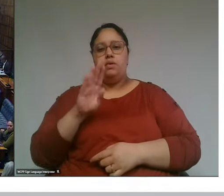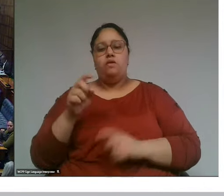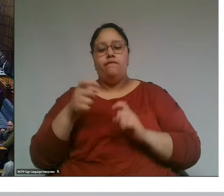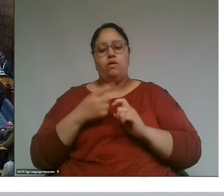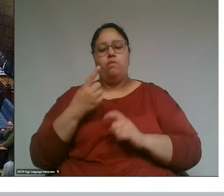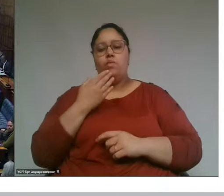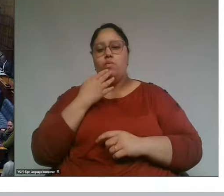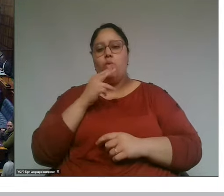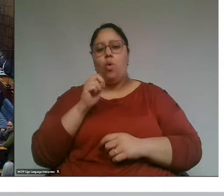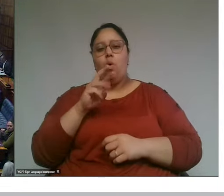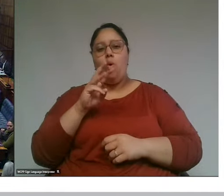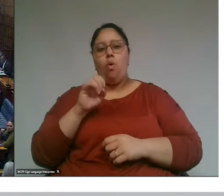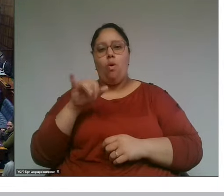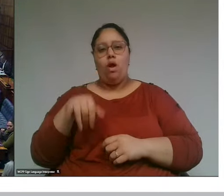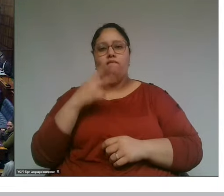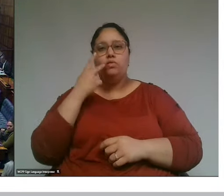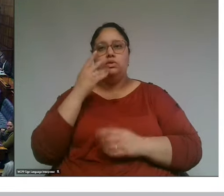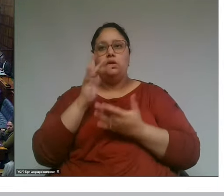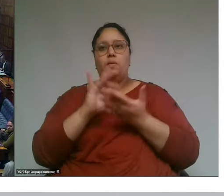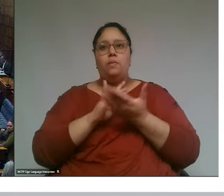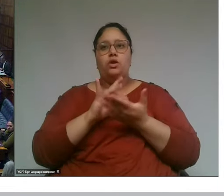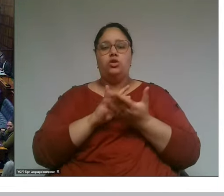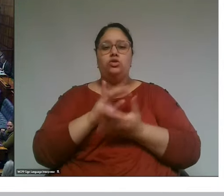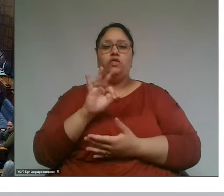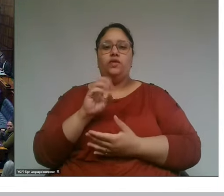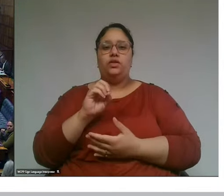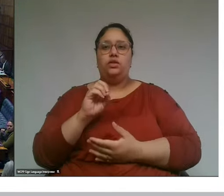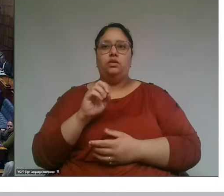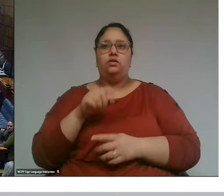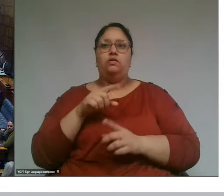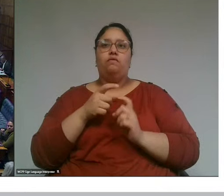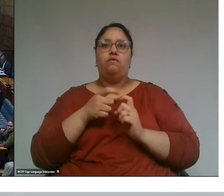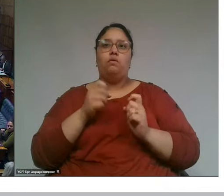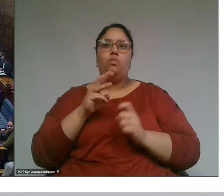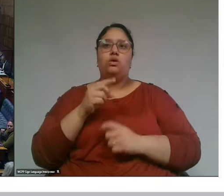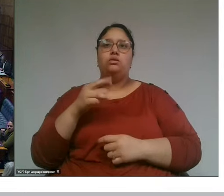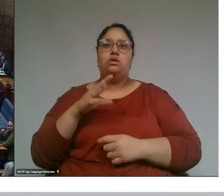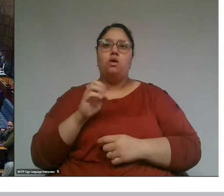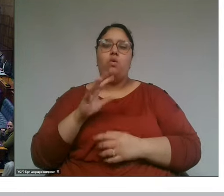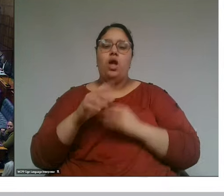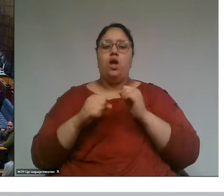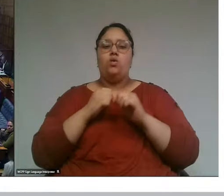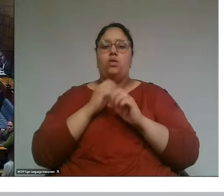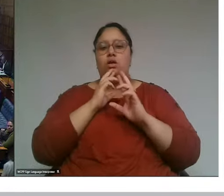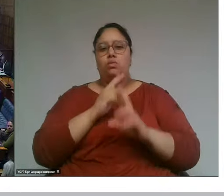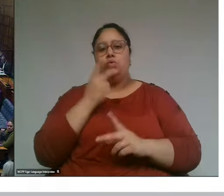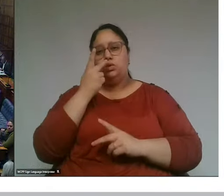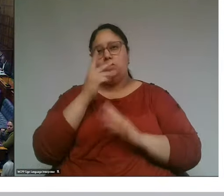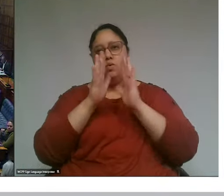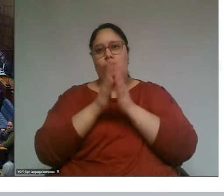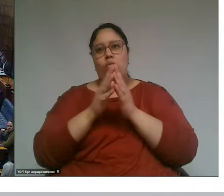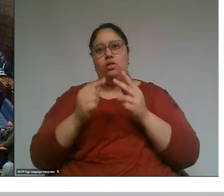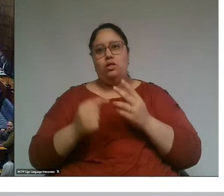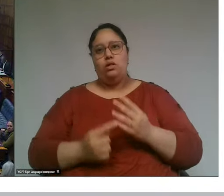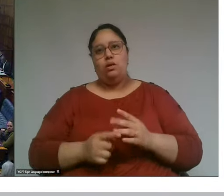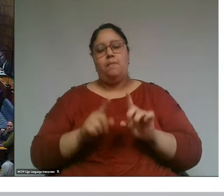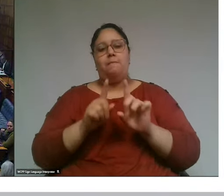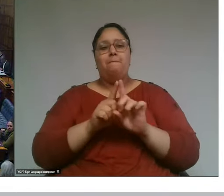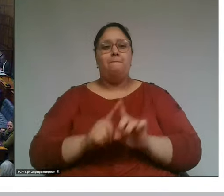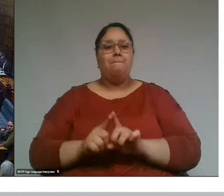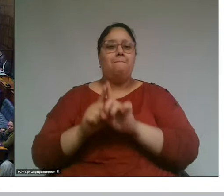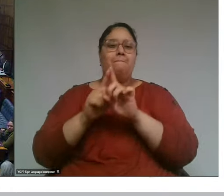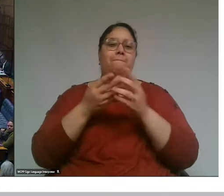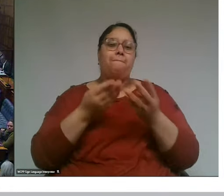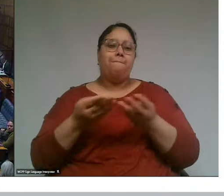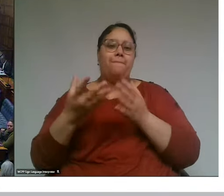Norway if you look at page 31 of the Westra annual report you will see all of them listed there um so that's